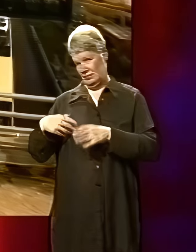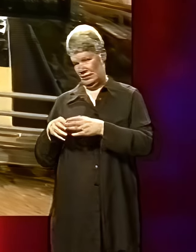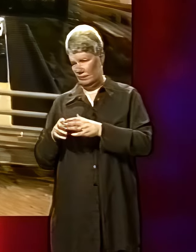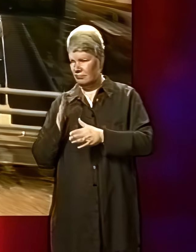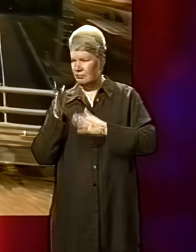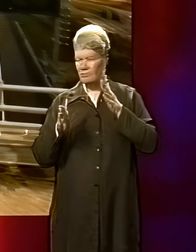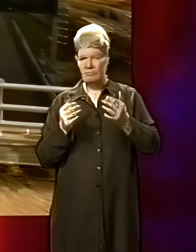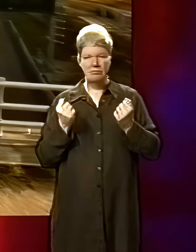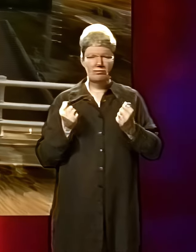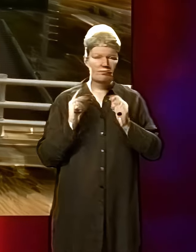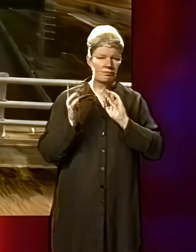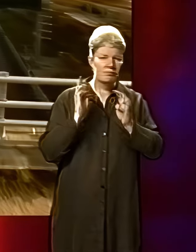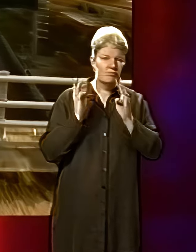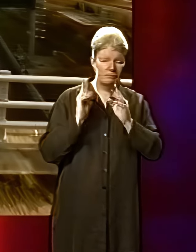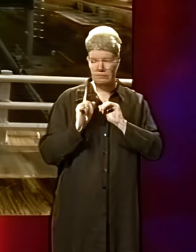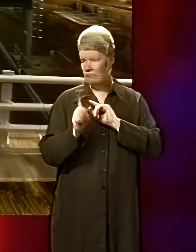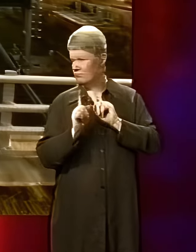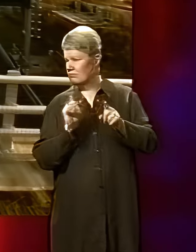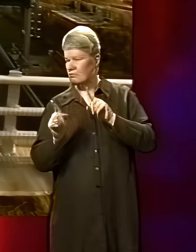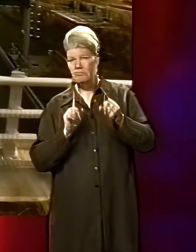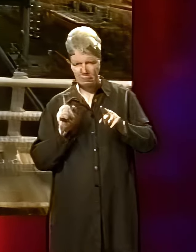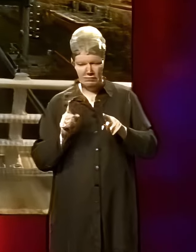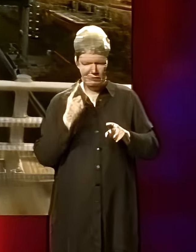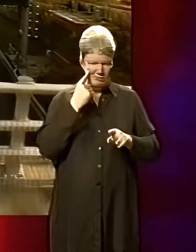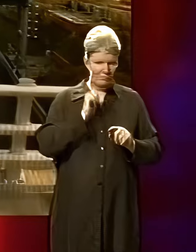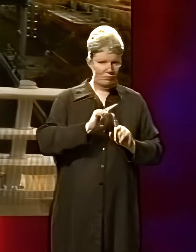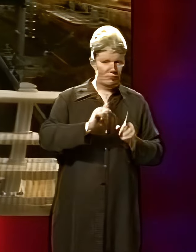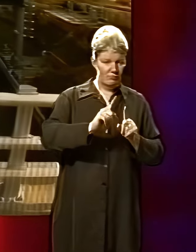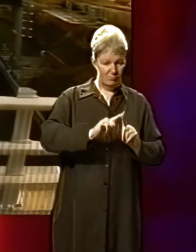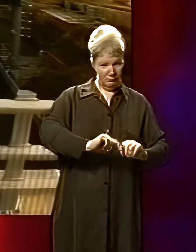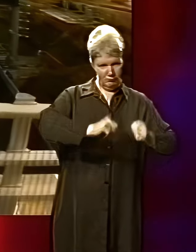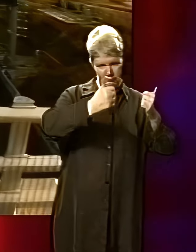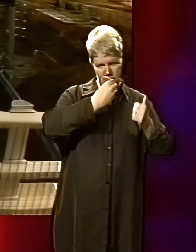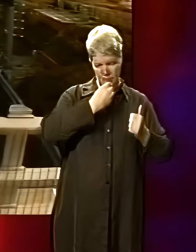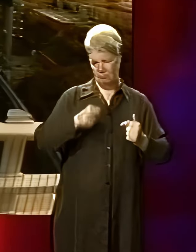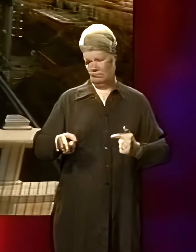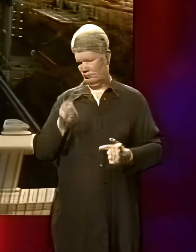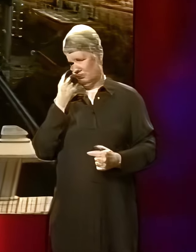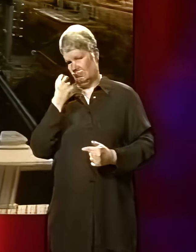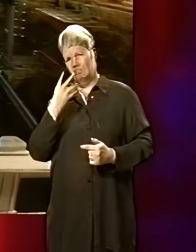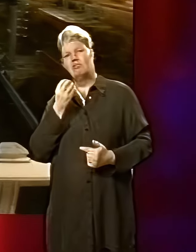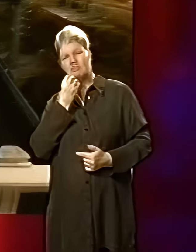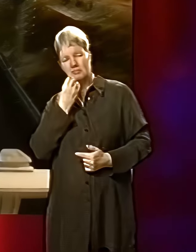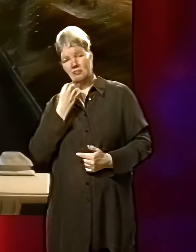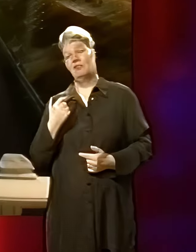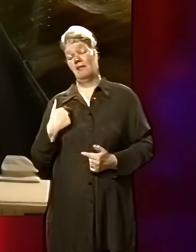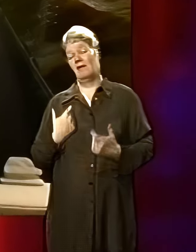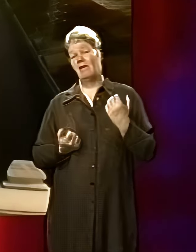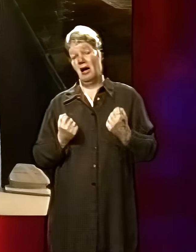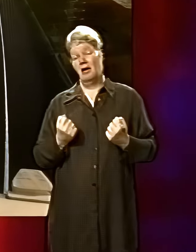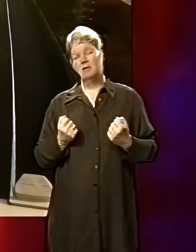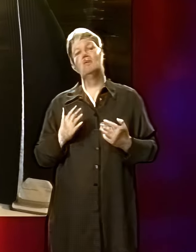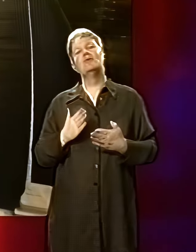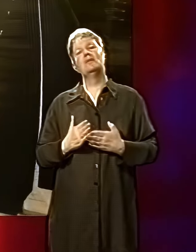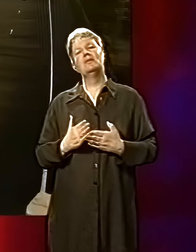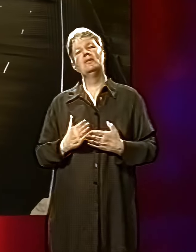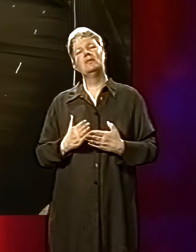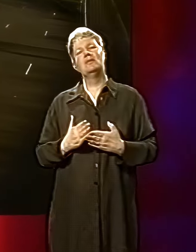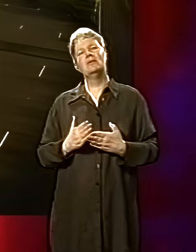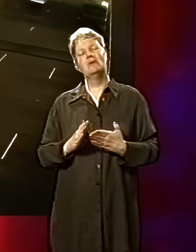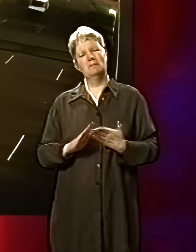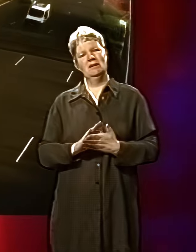on the road sampling some of the highs and the lows of the UK's motorway services. And what we found are scenes which